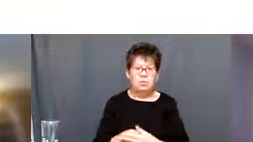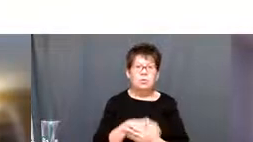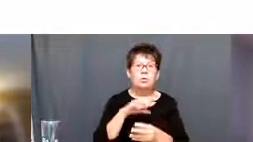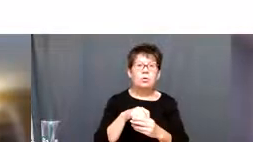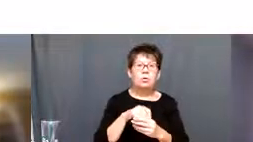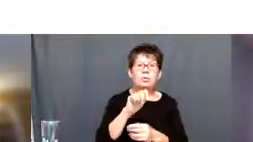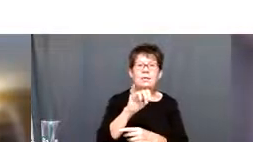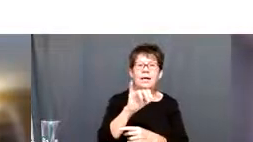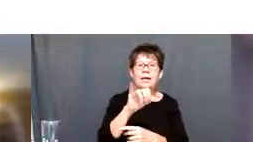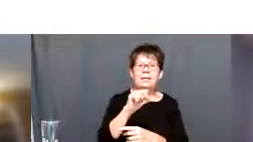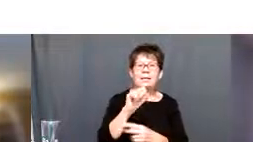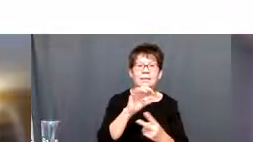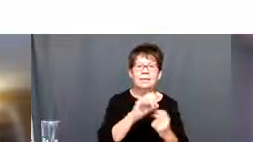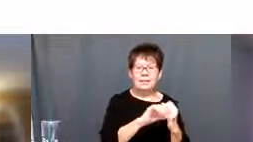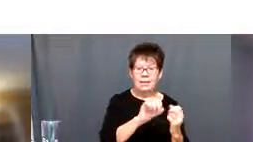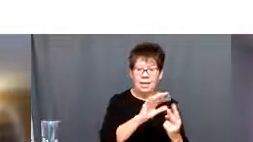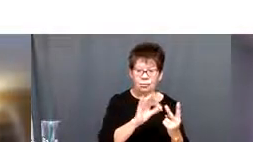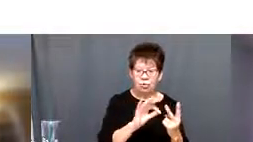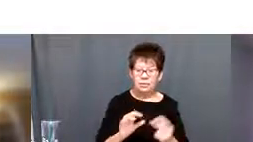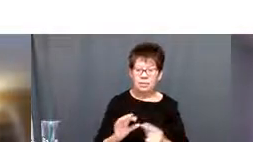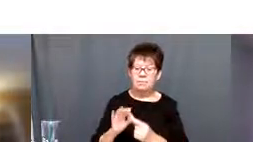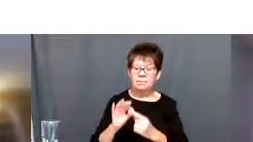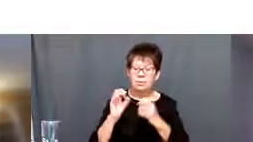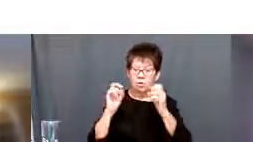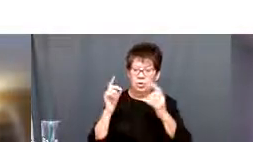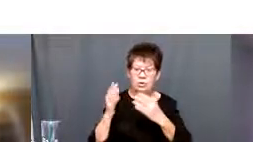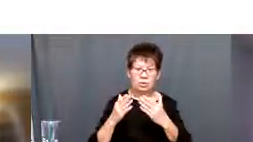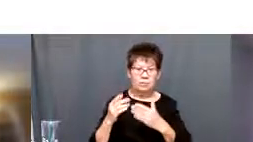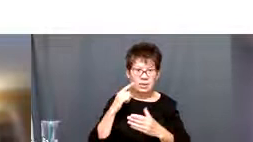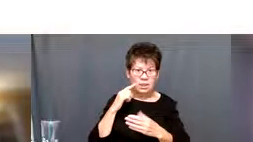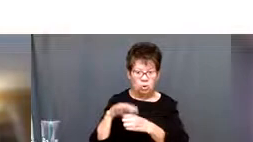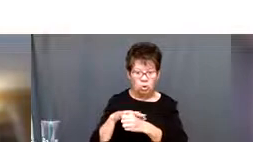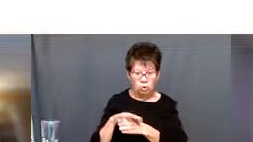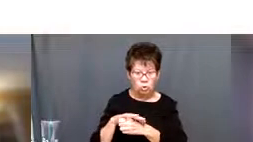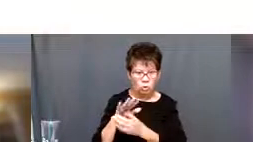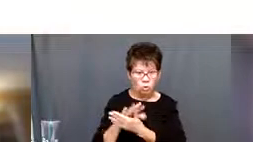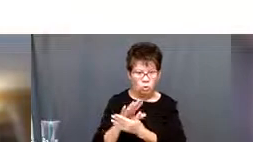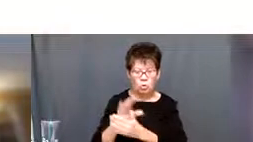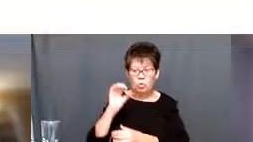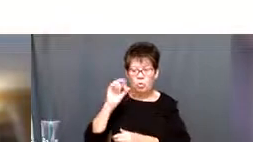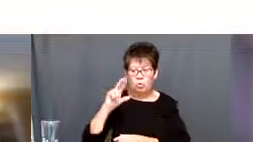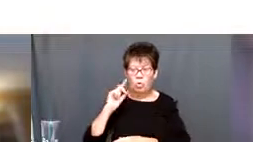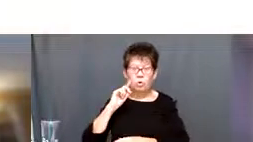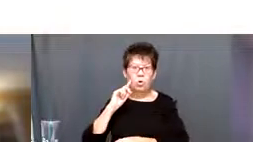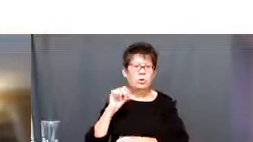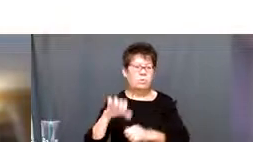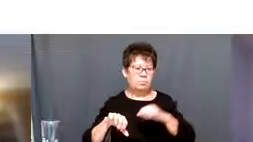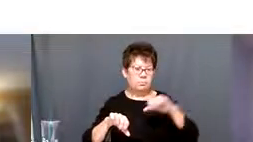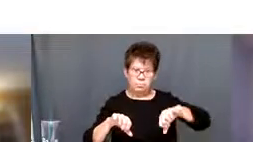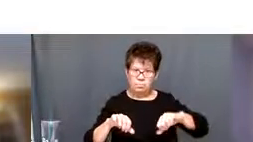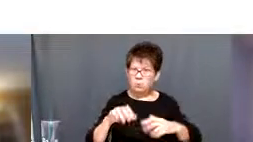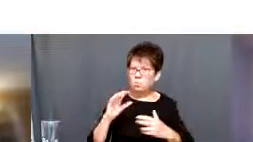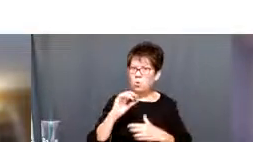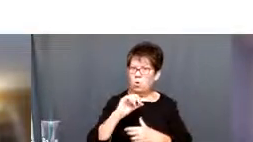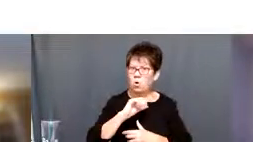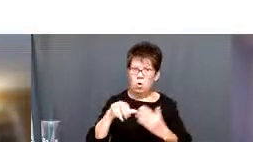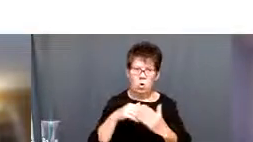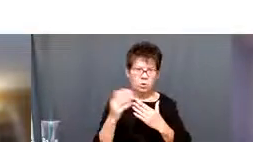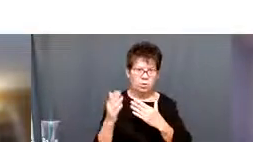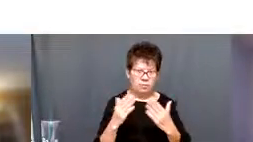TEIS extended option, the special education services in the local school district, or your option to choose to end all